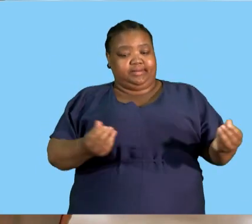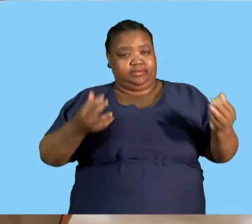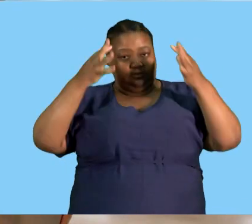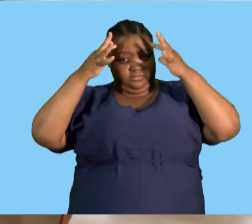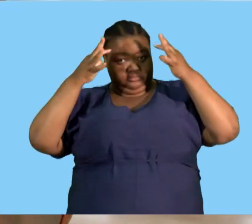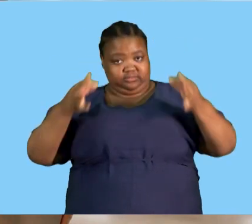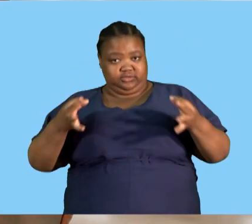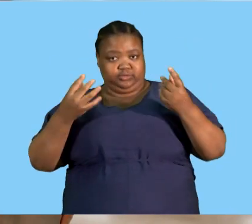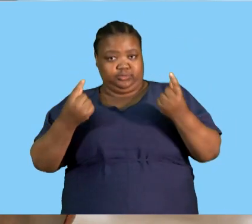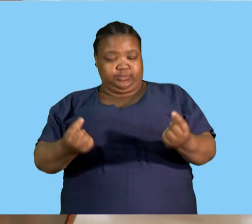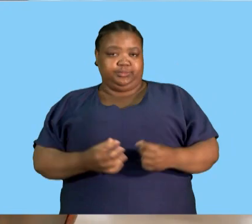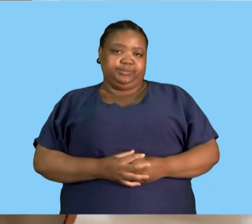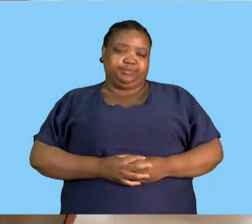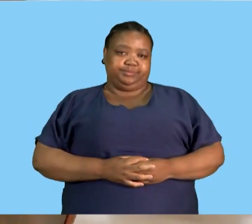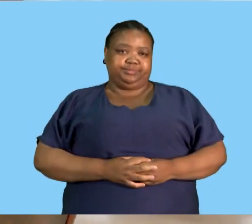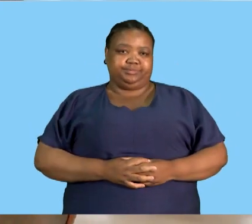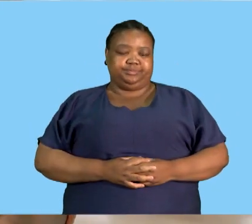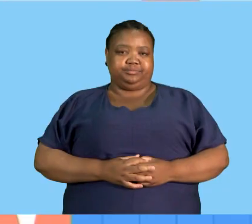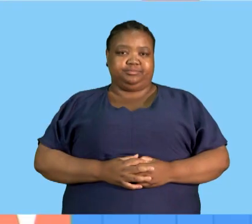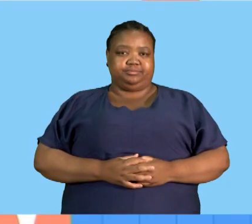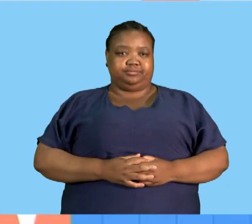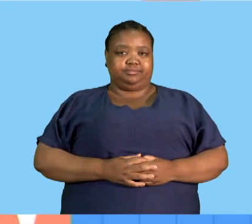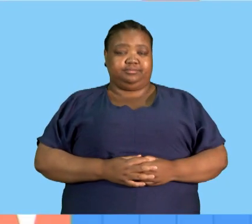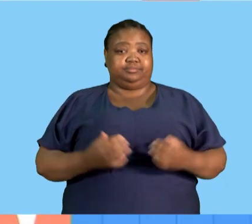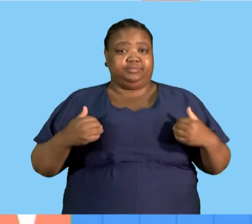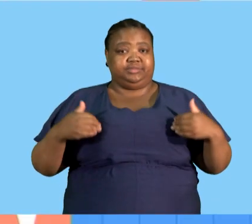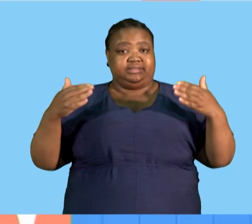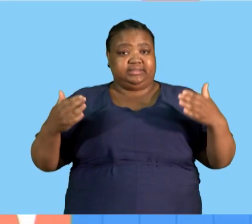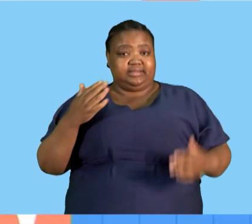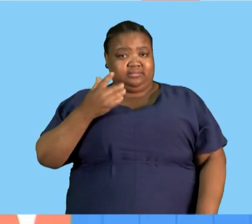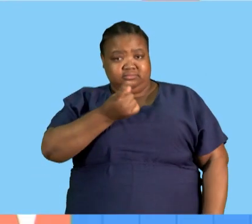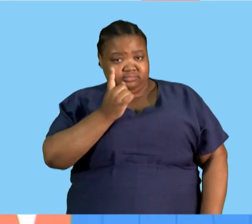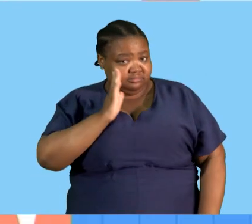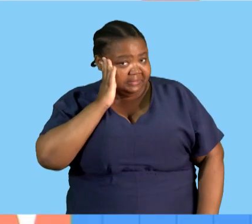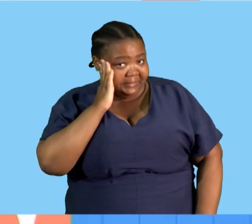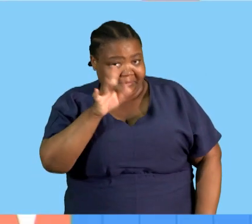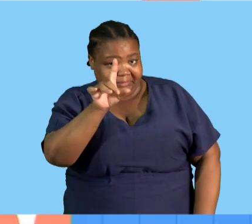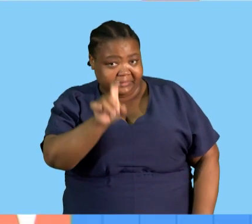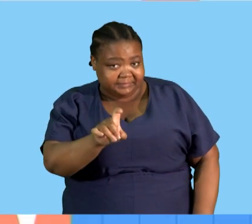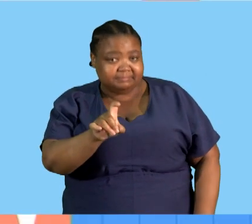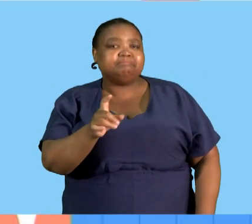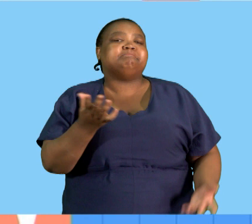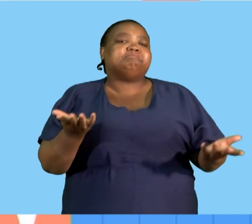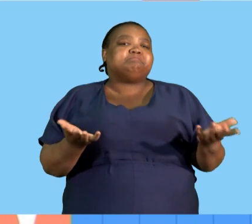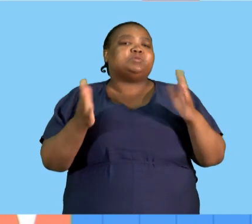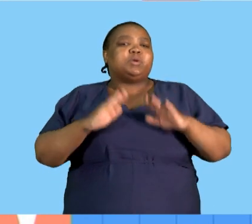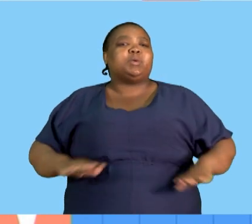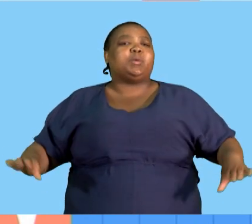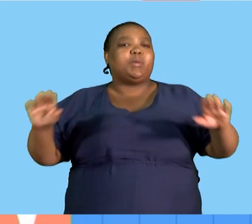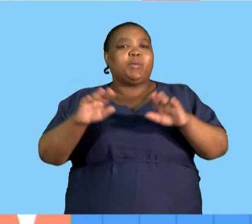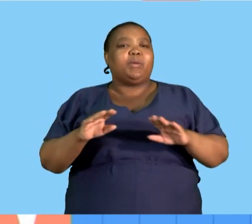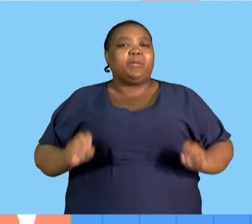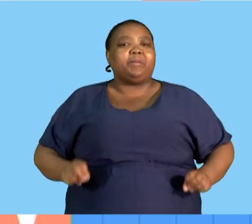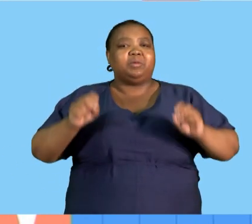and decision making. Right. We're going to start with our did you know? It says here, did you know we are